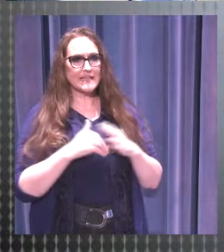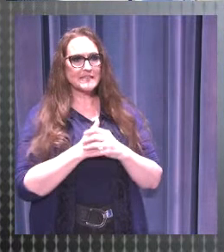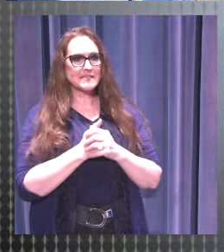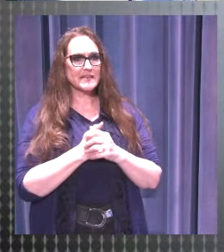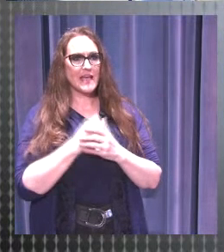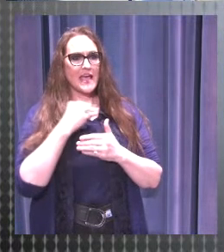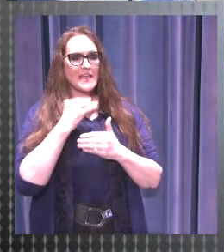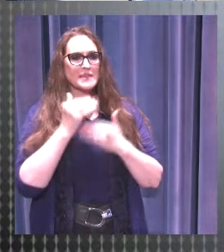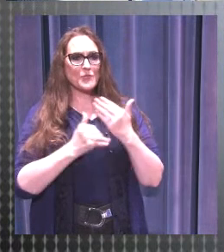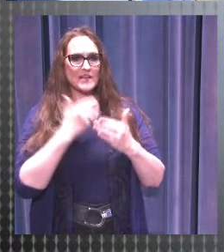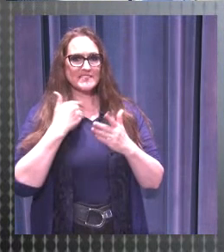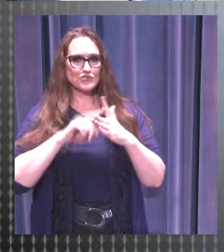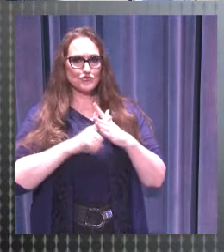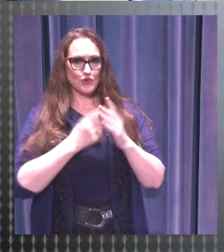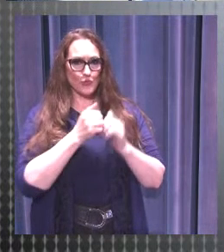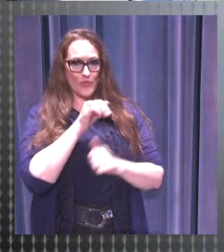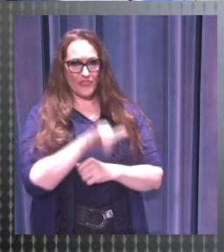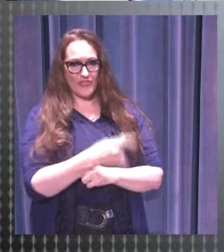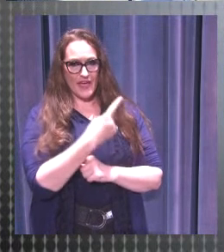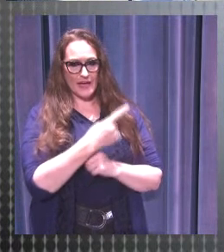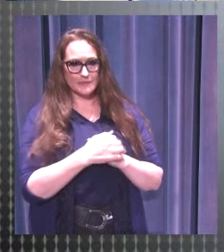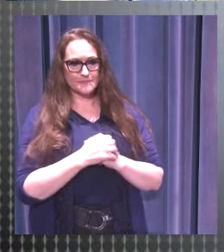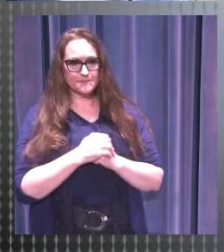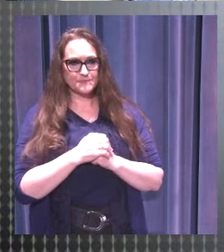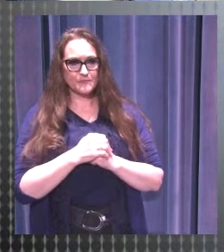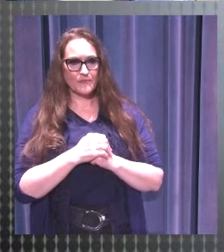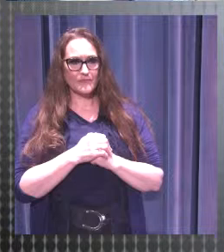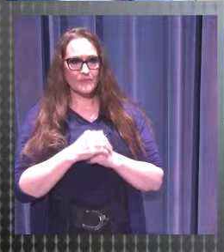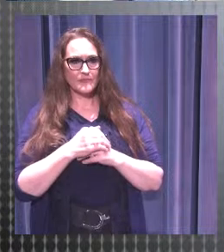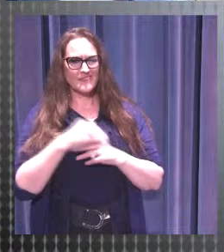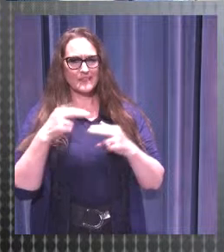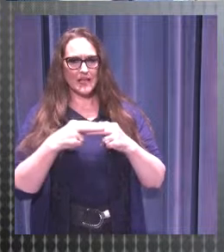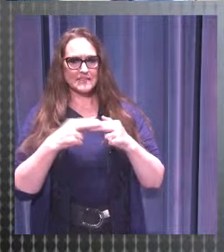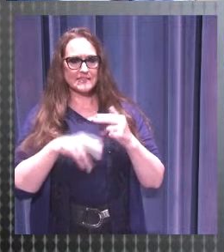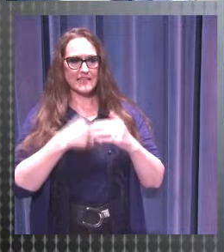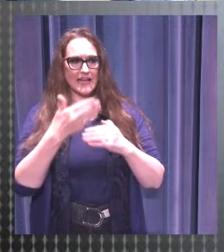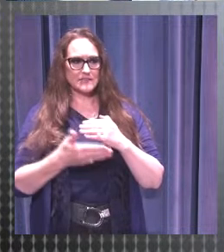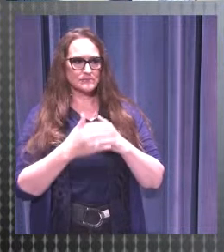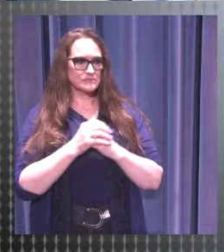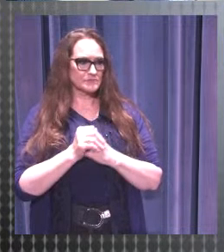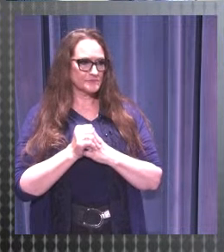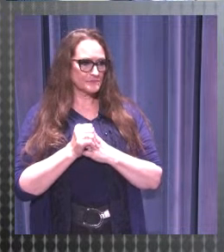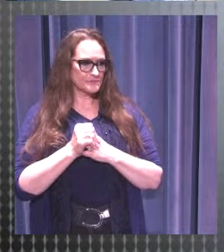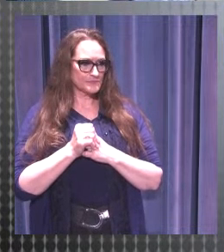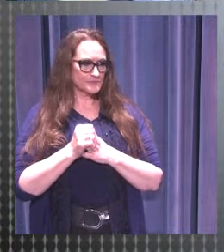and the process has started with that. Next slide, please.